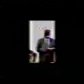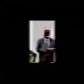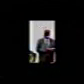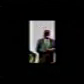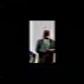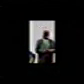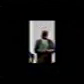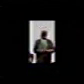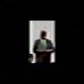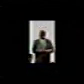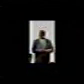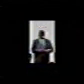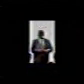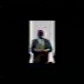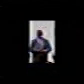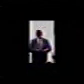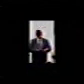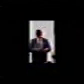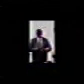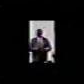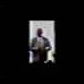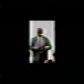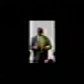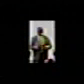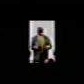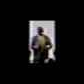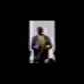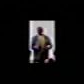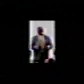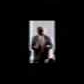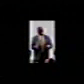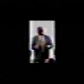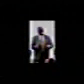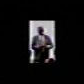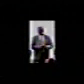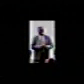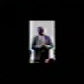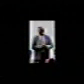pull everything down right now in Jesus' name.